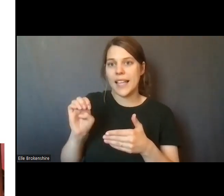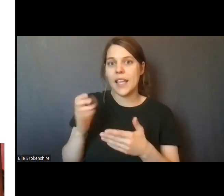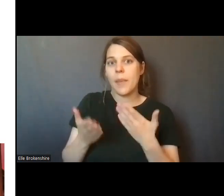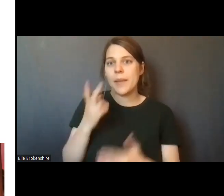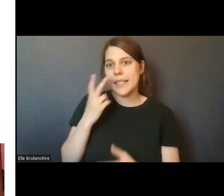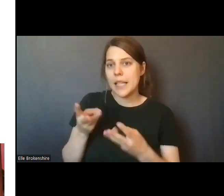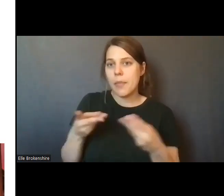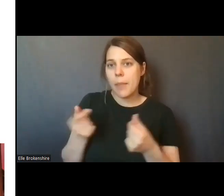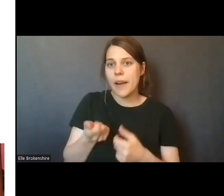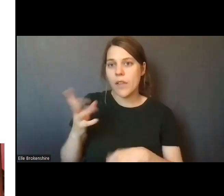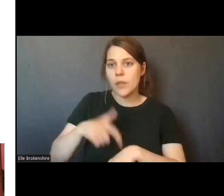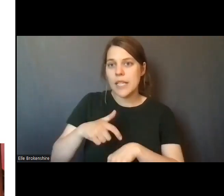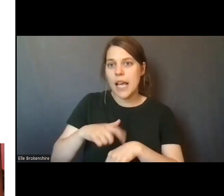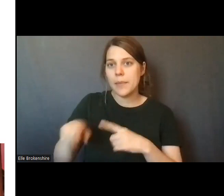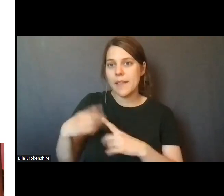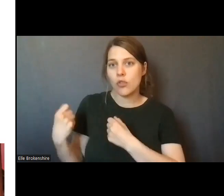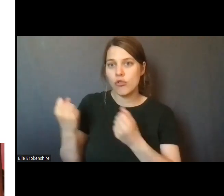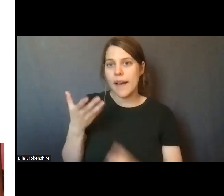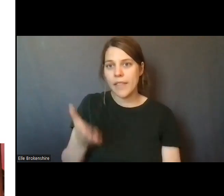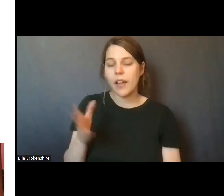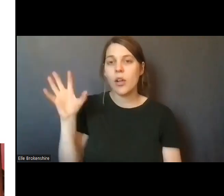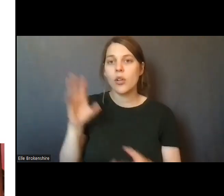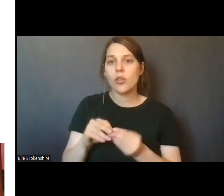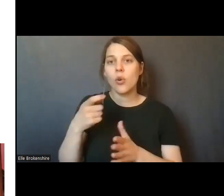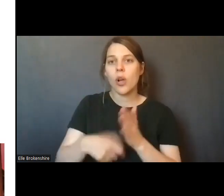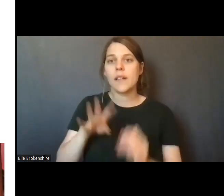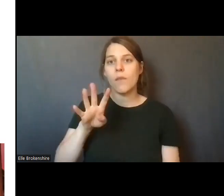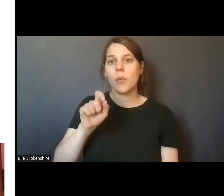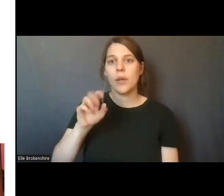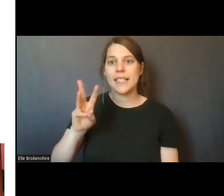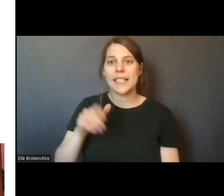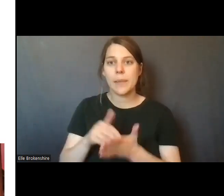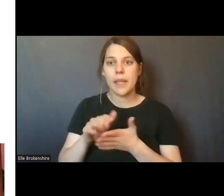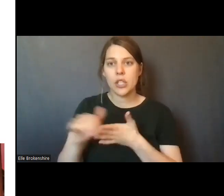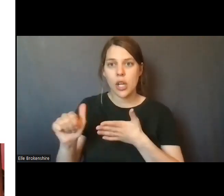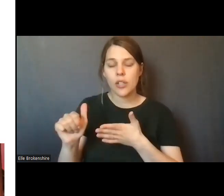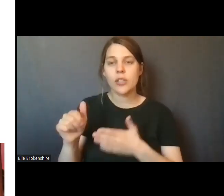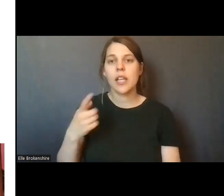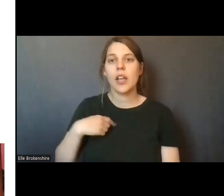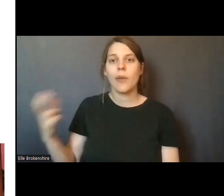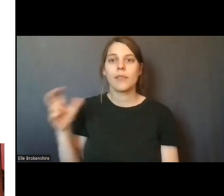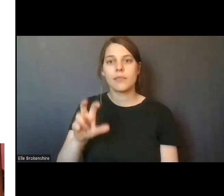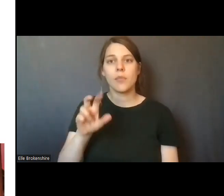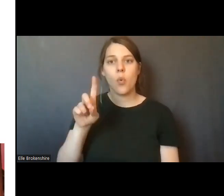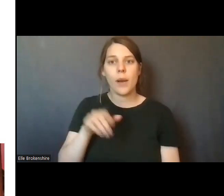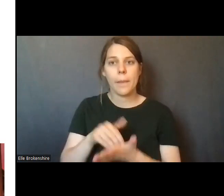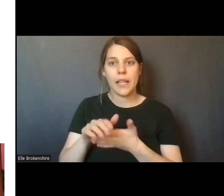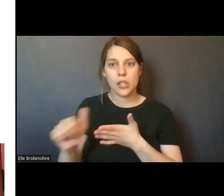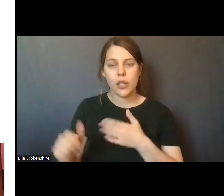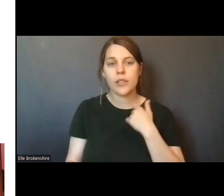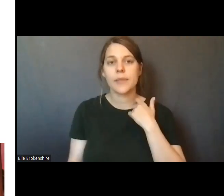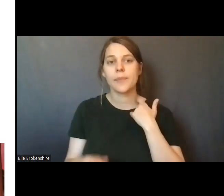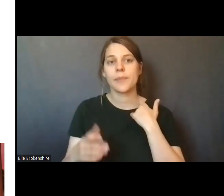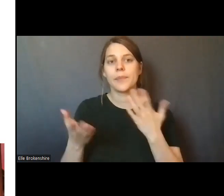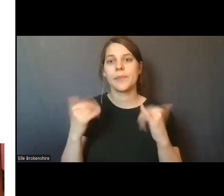there. Total development cost is $4.6 million, and we're doing an allocation of $1 million. And our